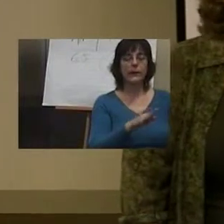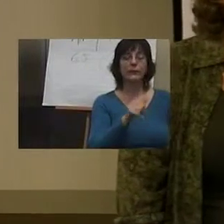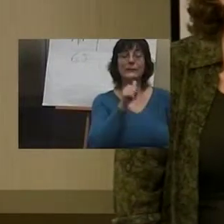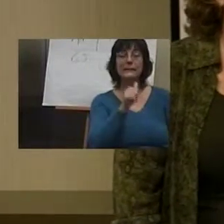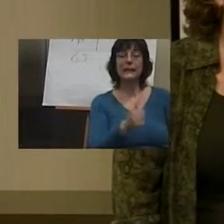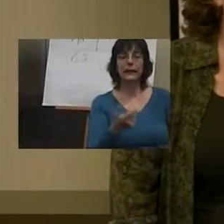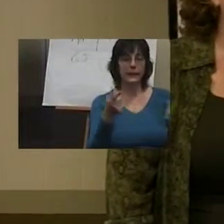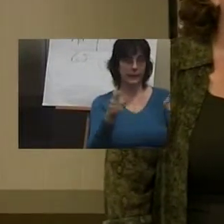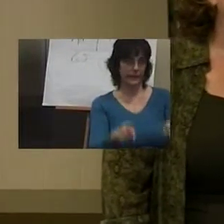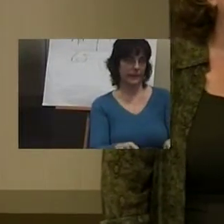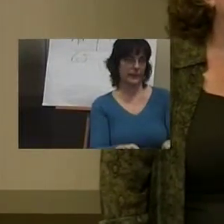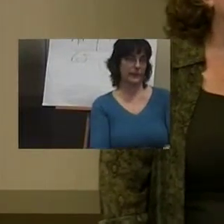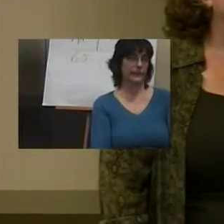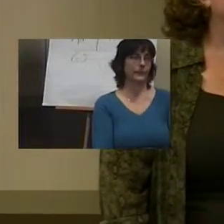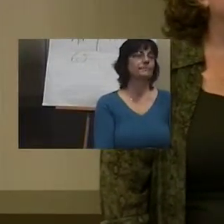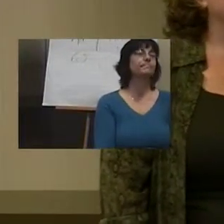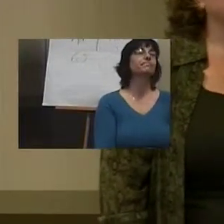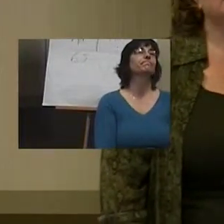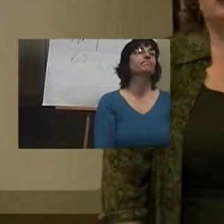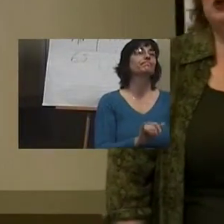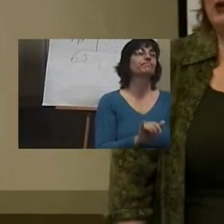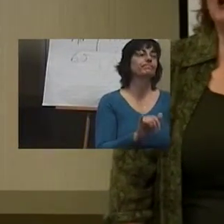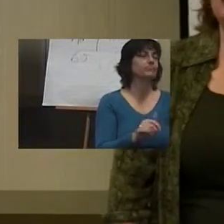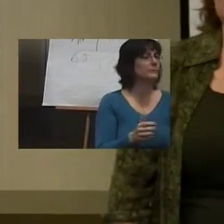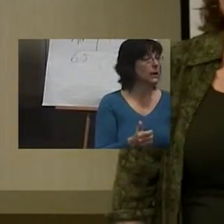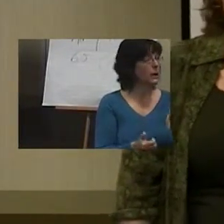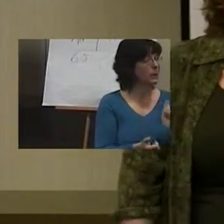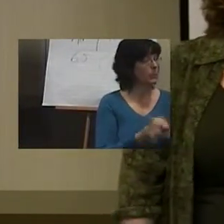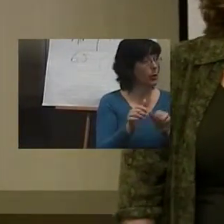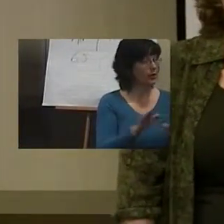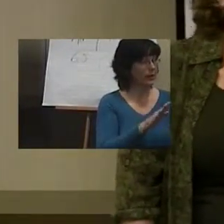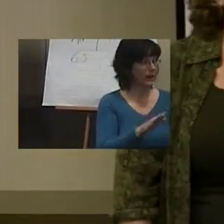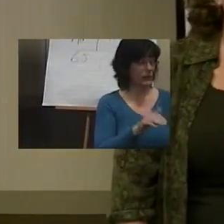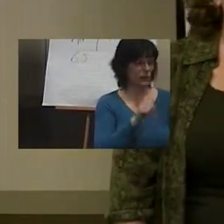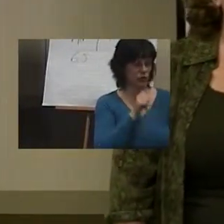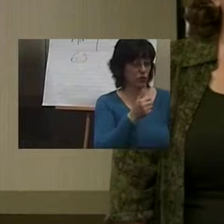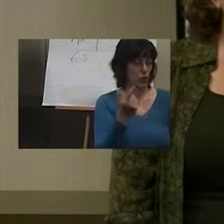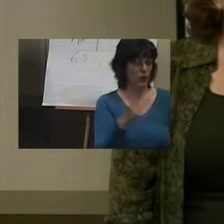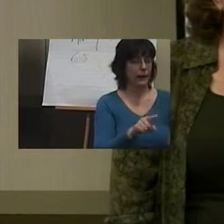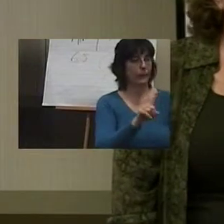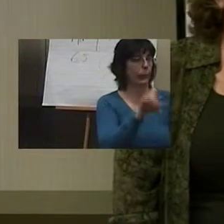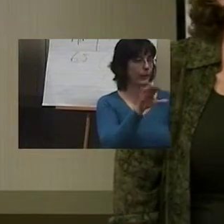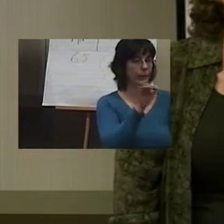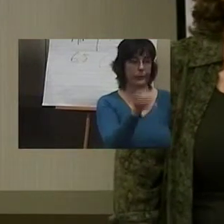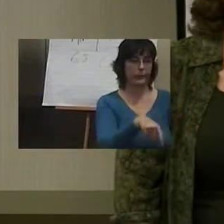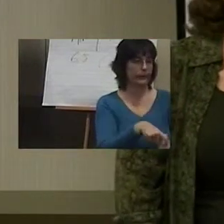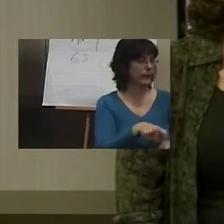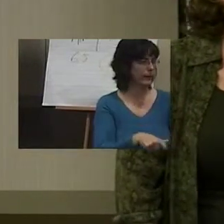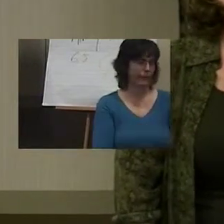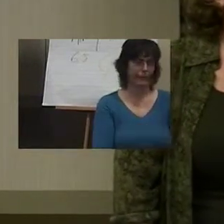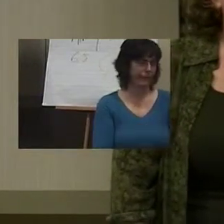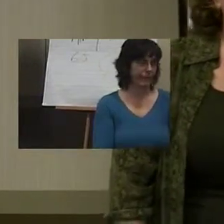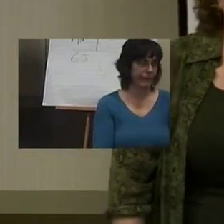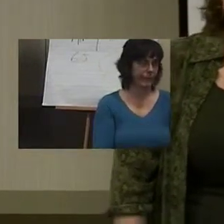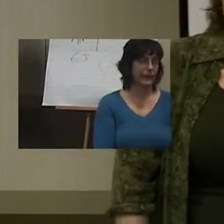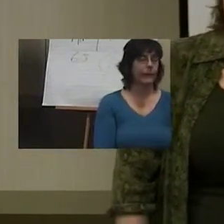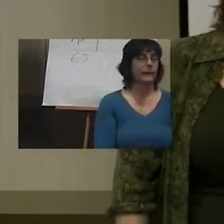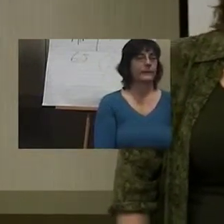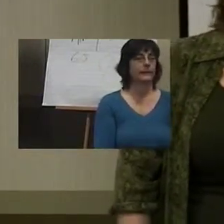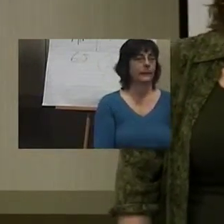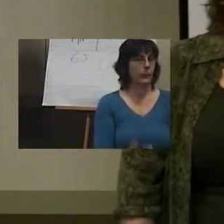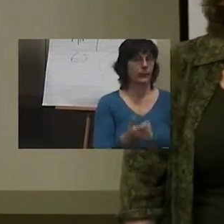not happening? Okay? Because most behaviors are not happening 100% of the time,